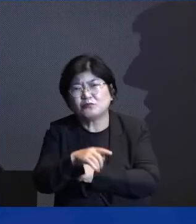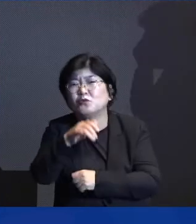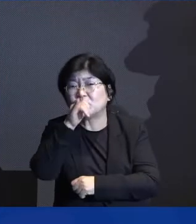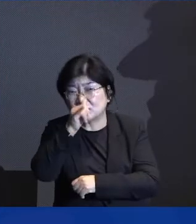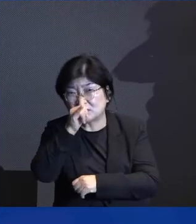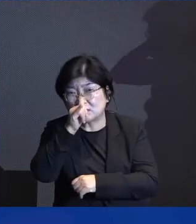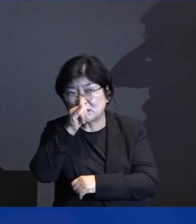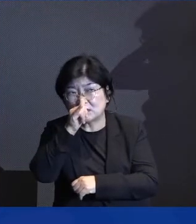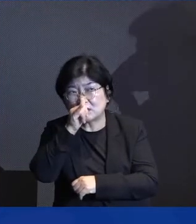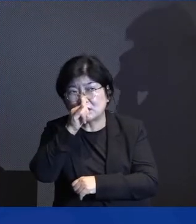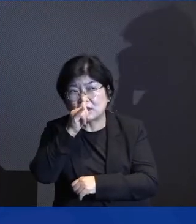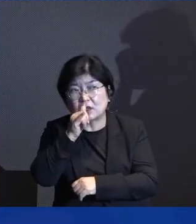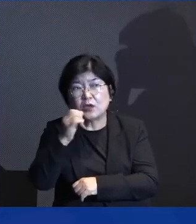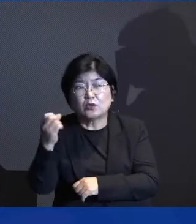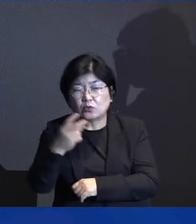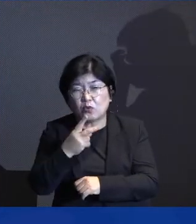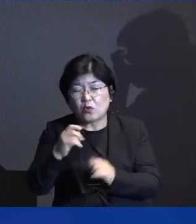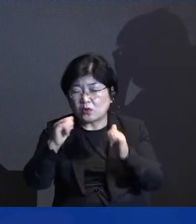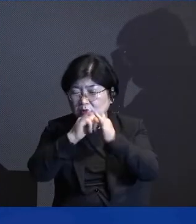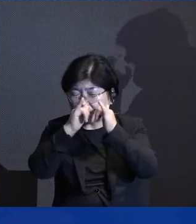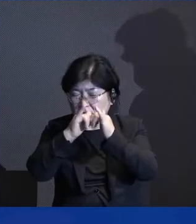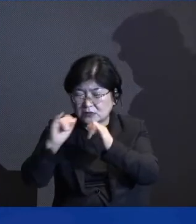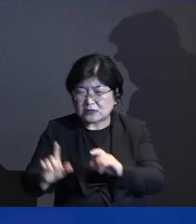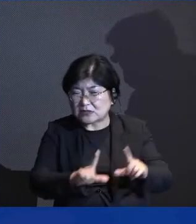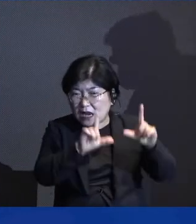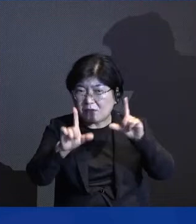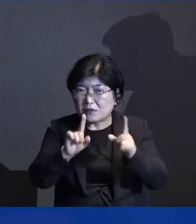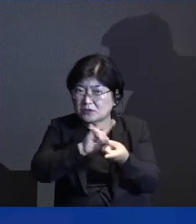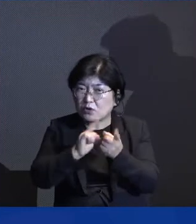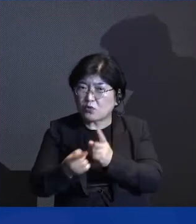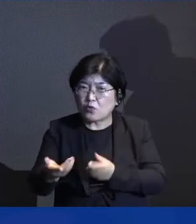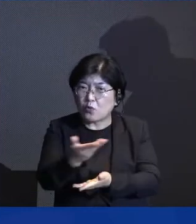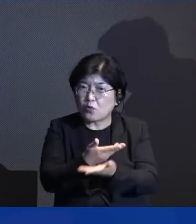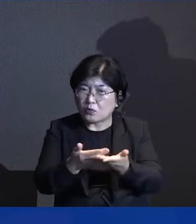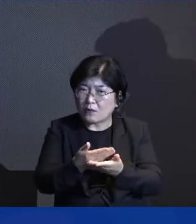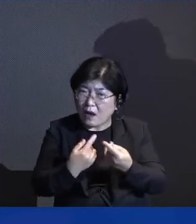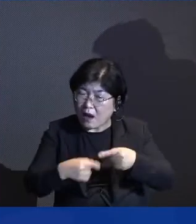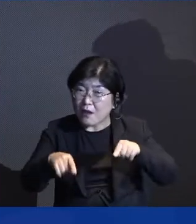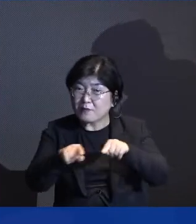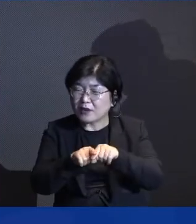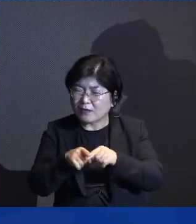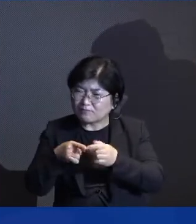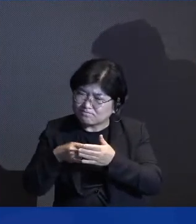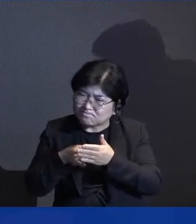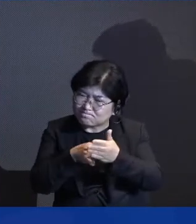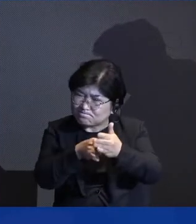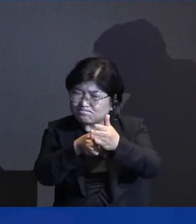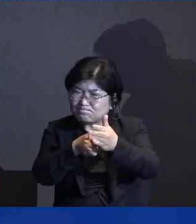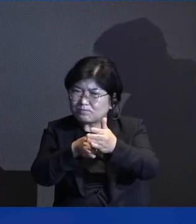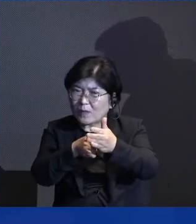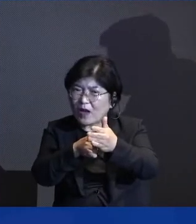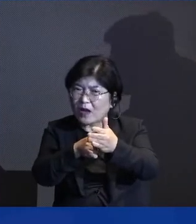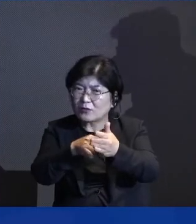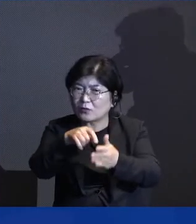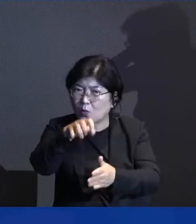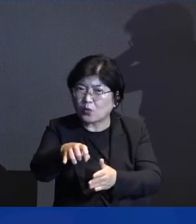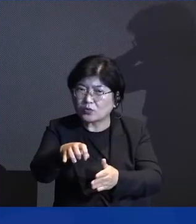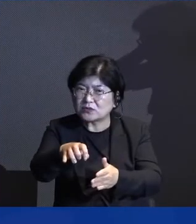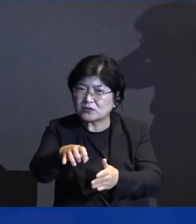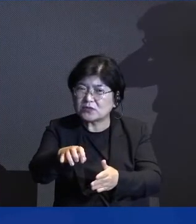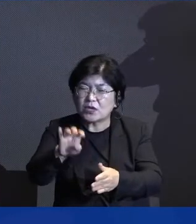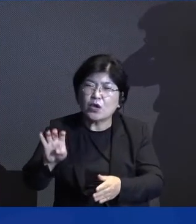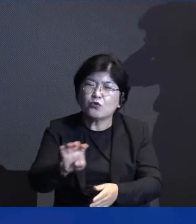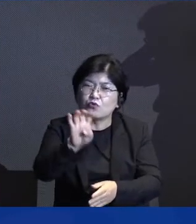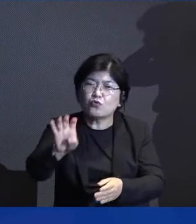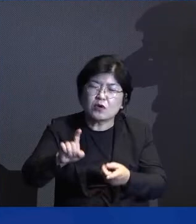shared way of living that they would like to pursue together. But in the same time, there are so many